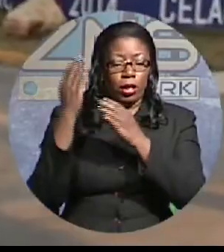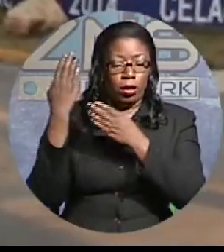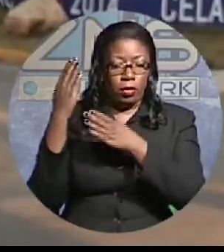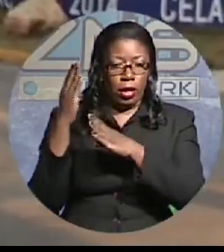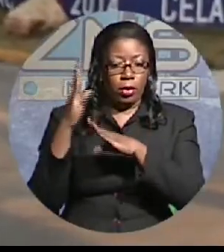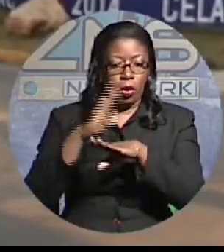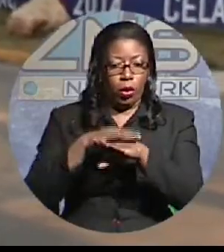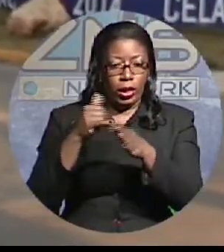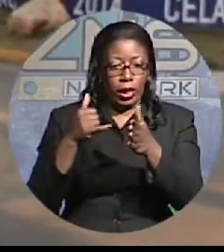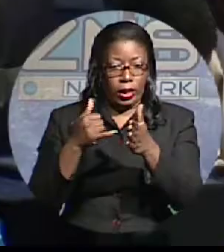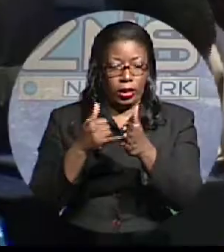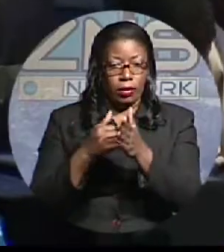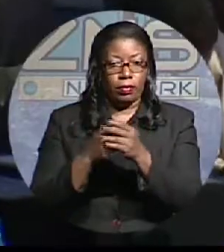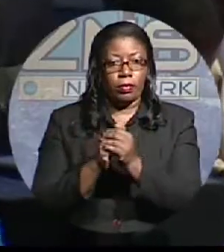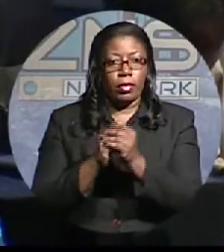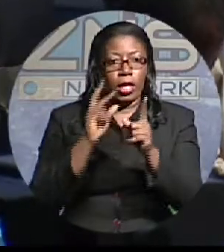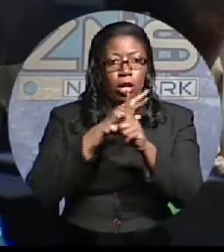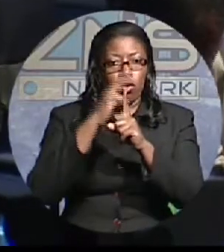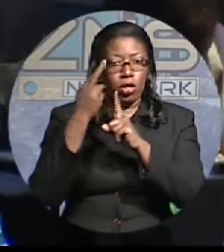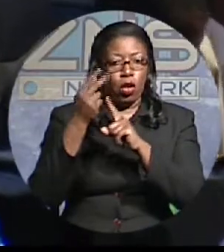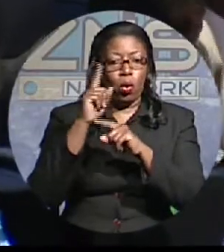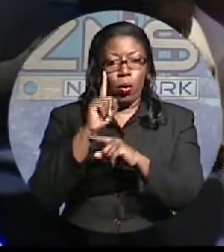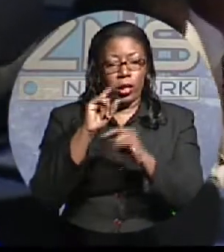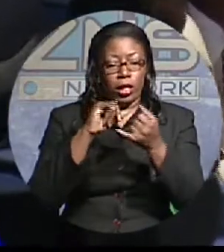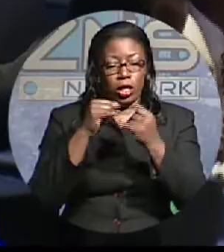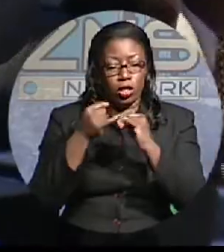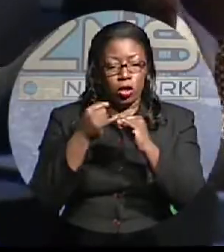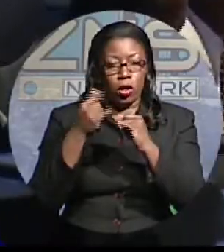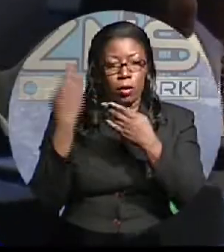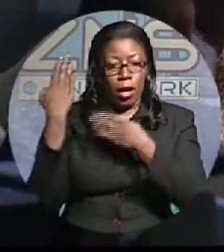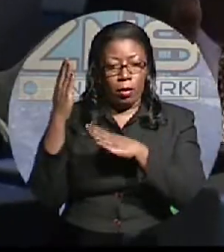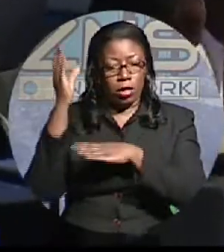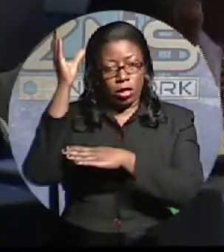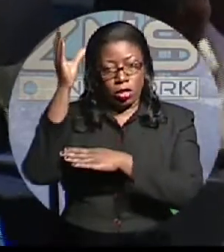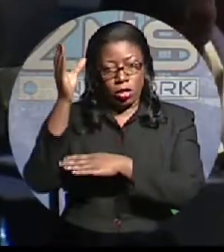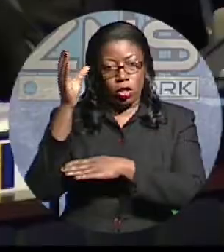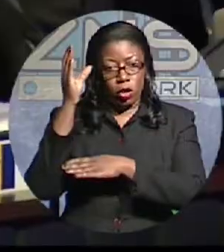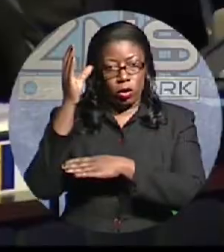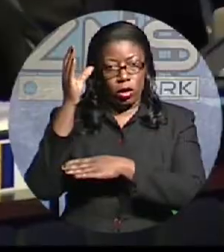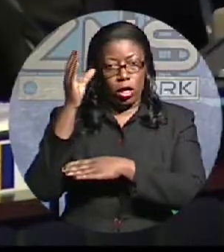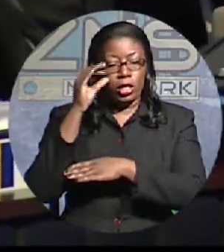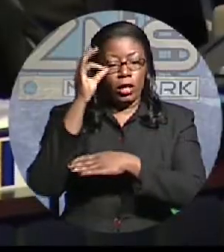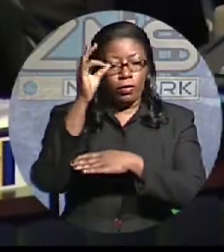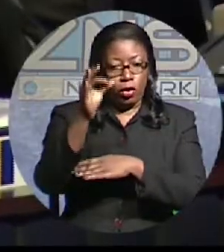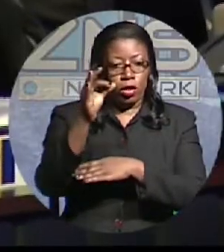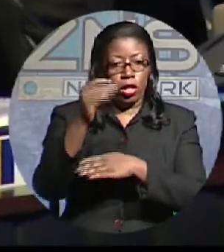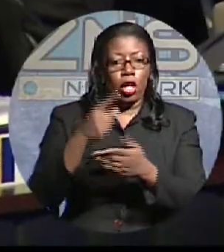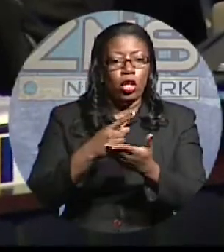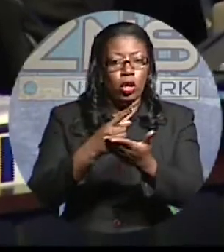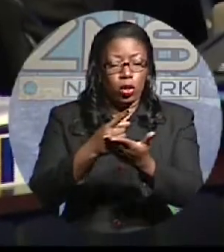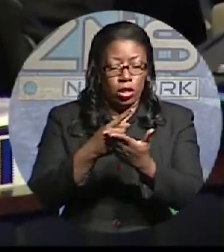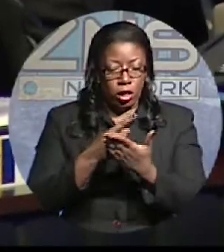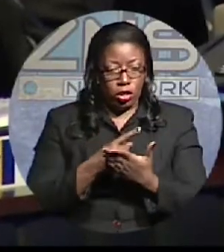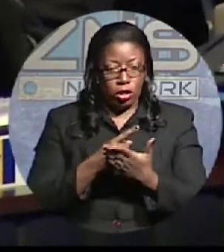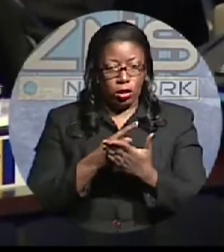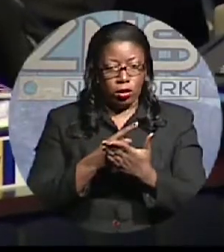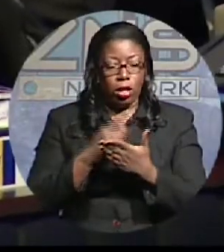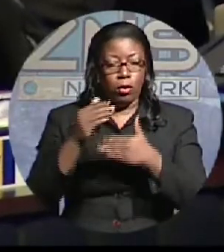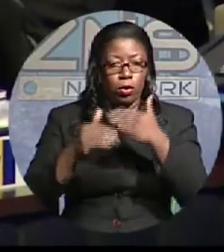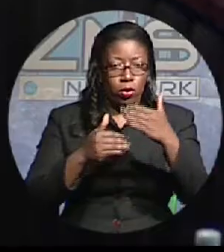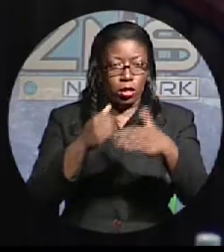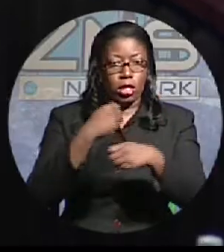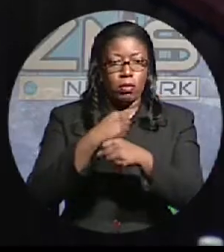On the regional front, one issue that the Bahamas is concerned about will take further negotiation, although progress continues to be